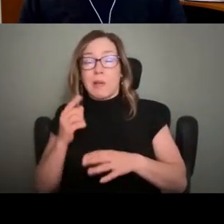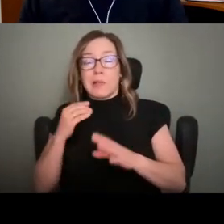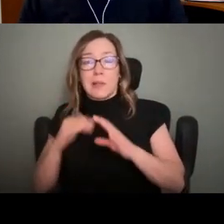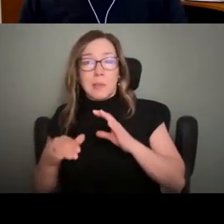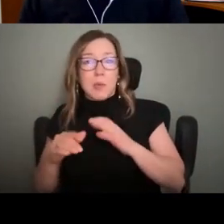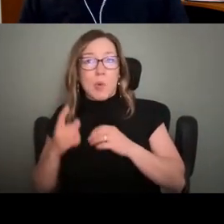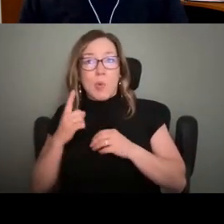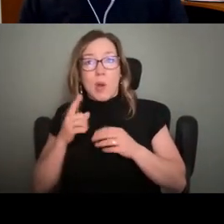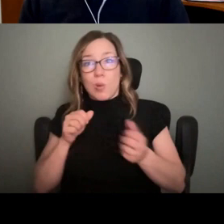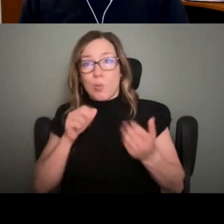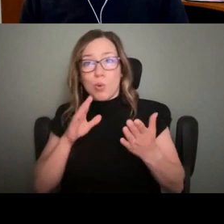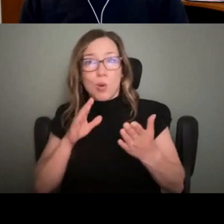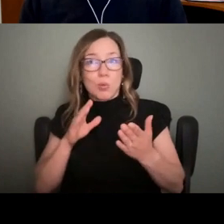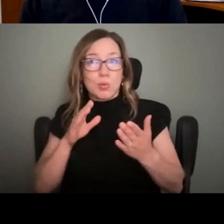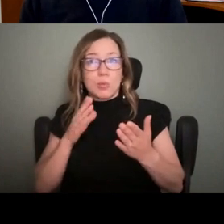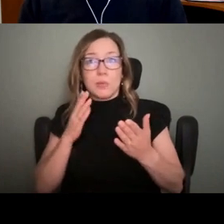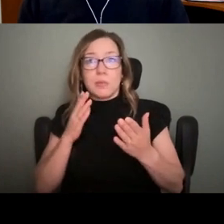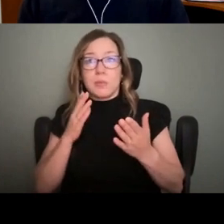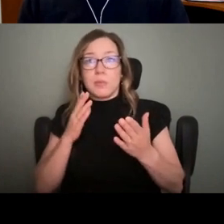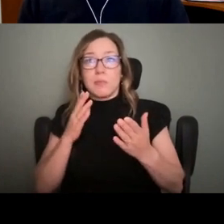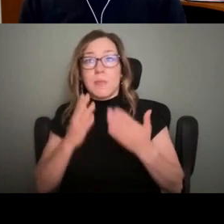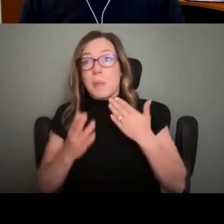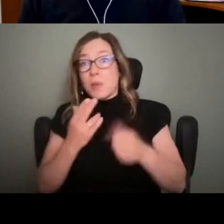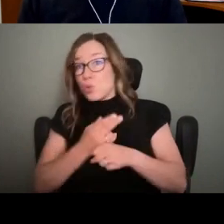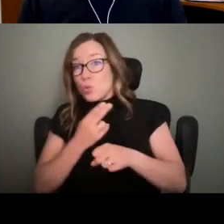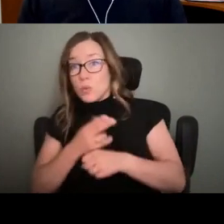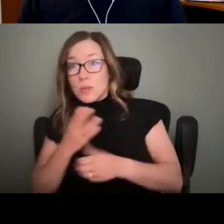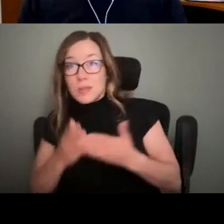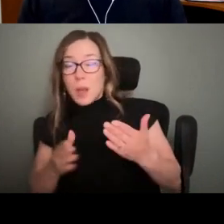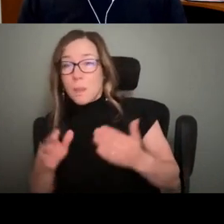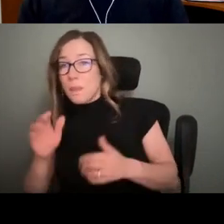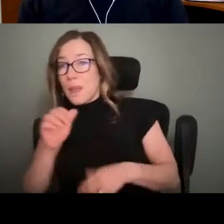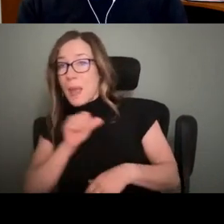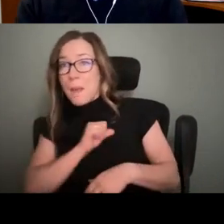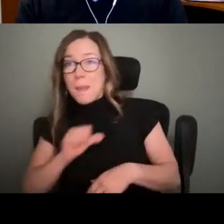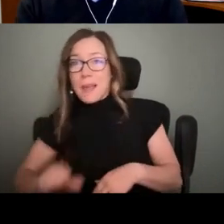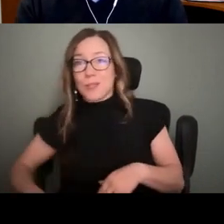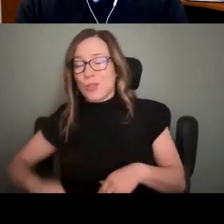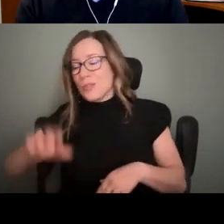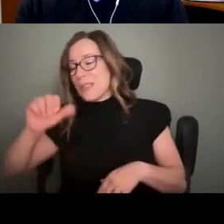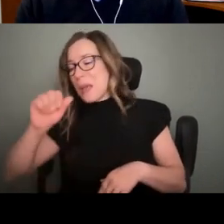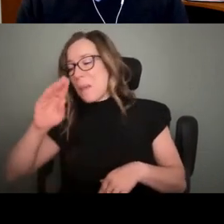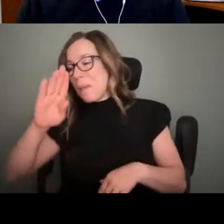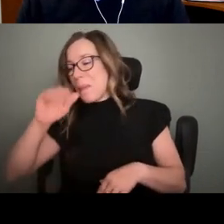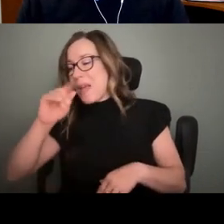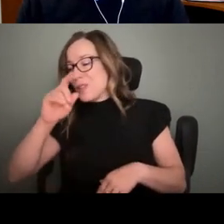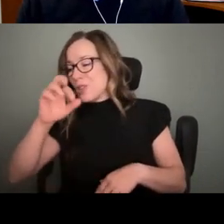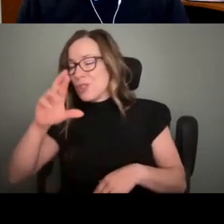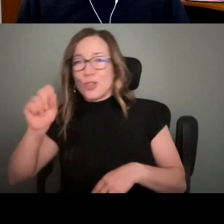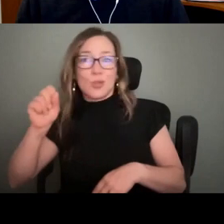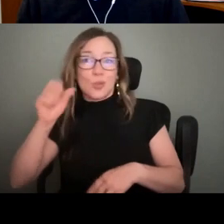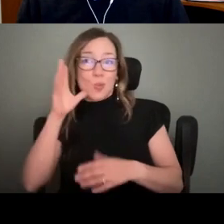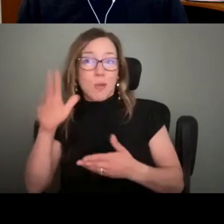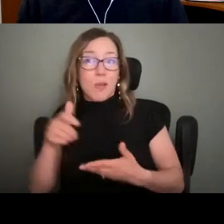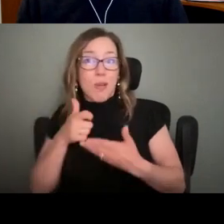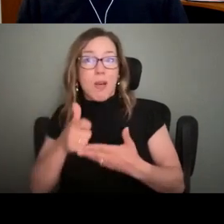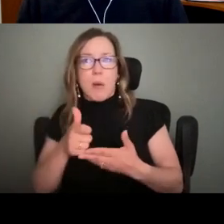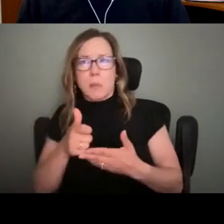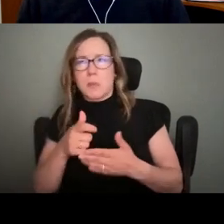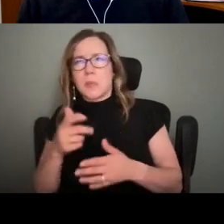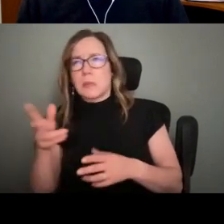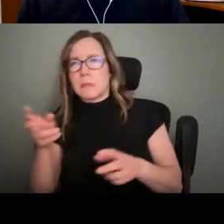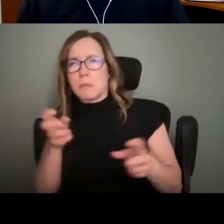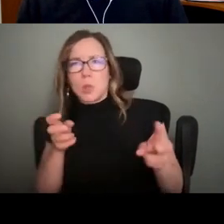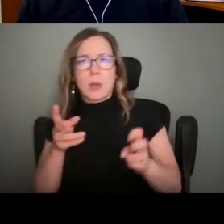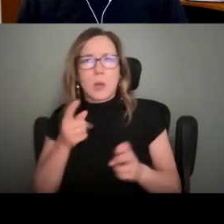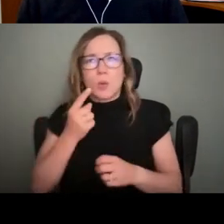one approach, maybe just using some ambassadors. The, you know, that that will, you know, that may be helpful to get one or two people, but in